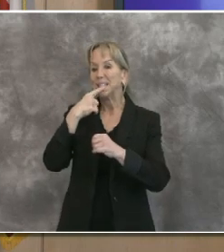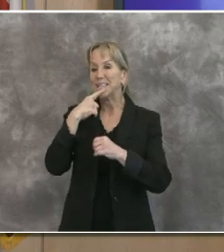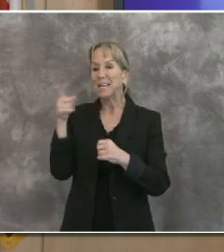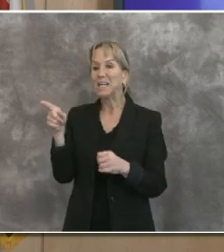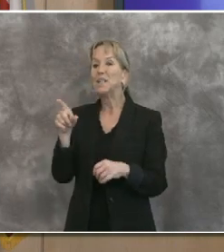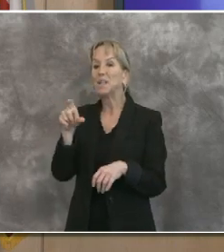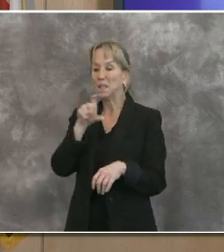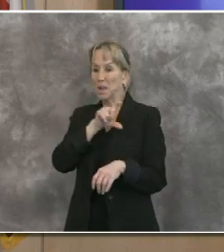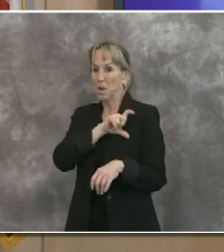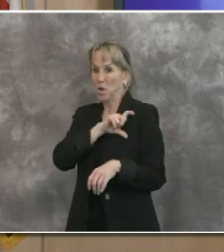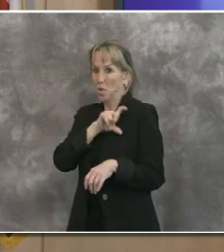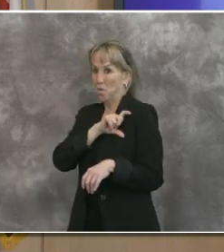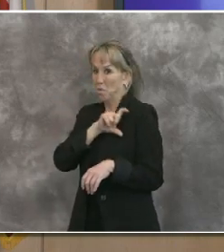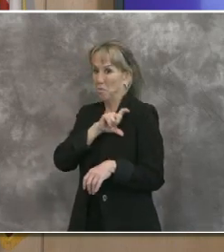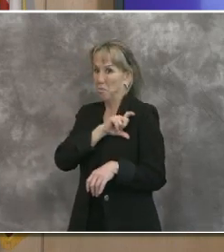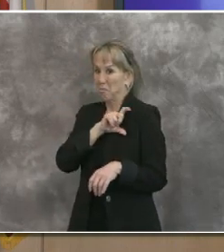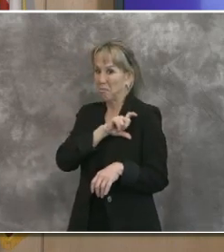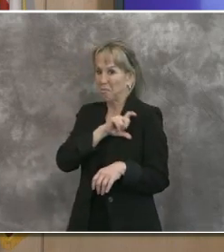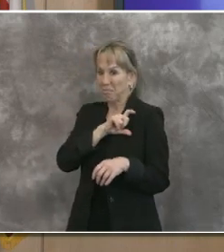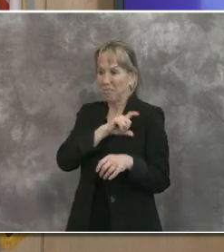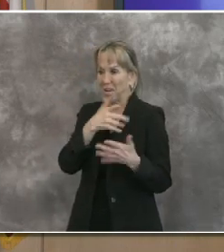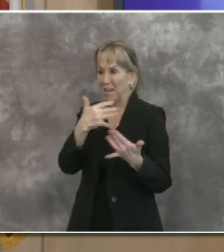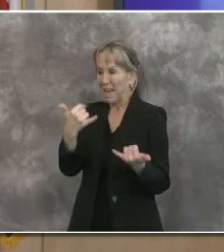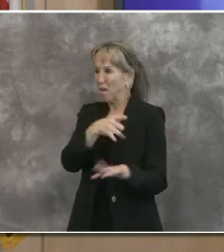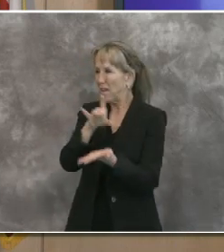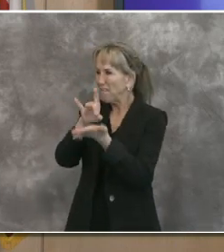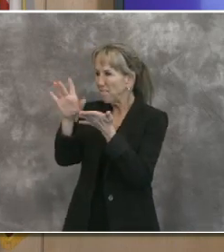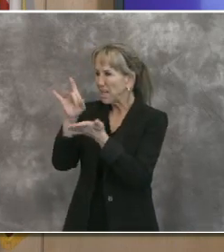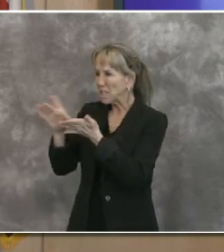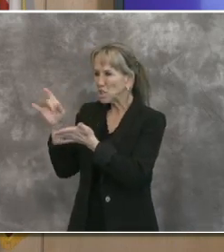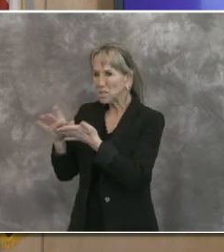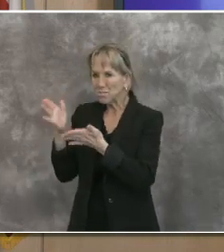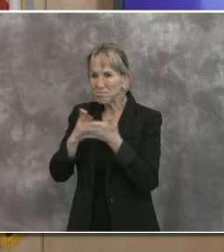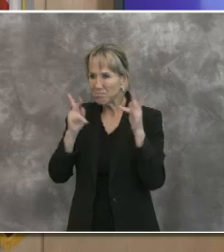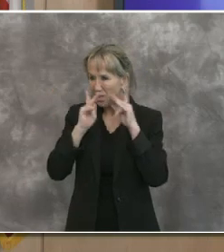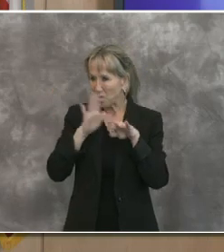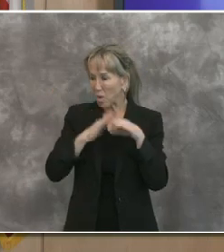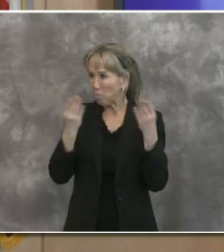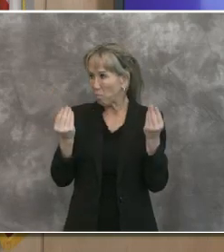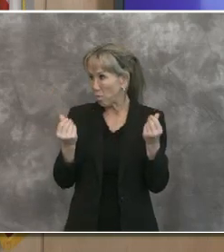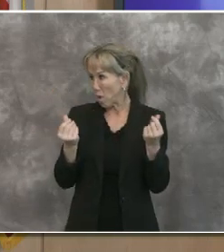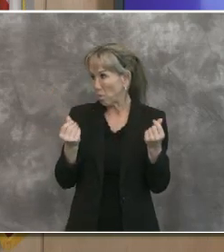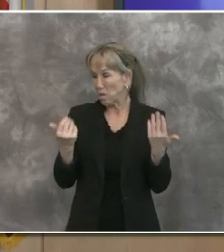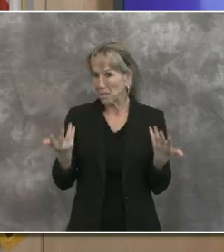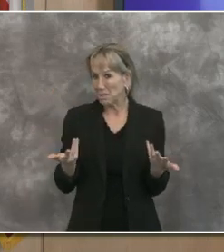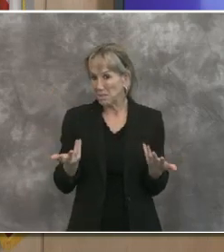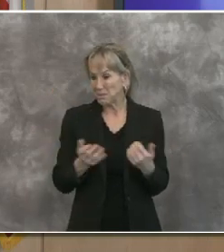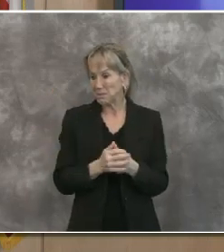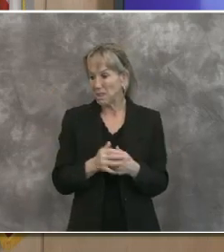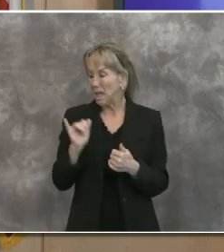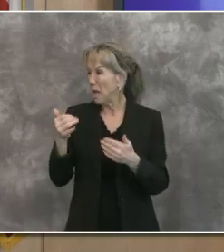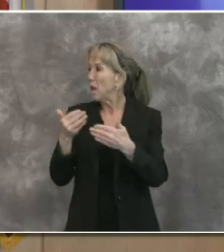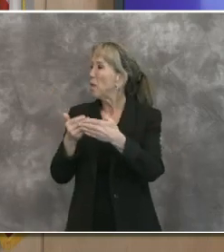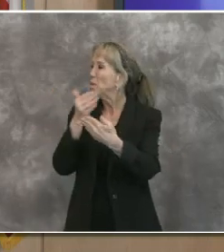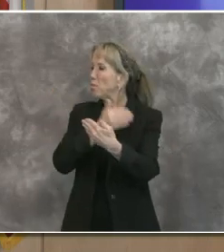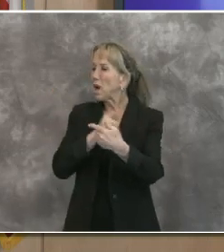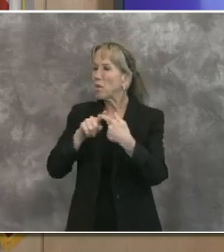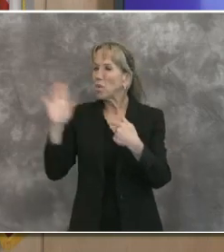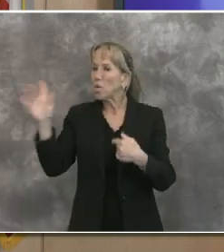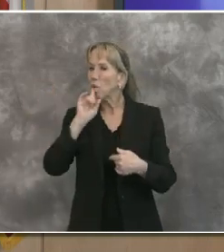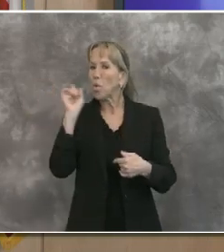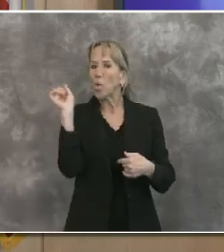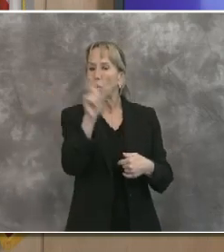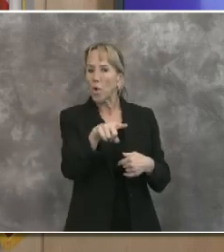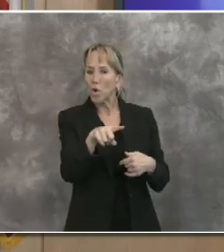Sheriff's Office is resuming evictions on properties that they had given notice to prior to the order that put a moratorium